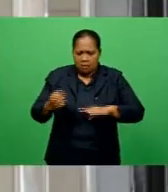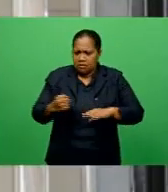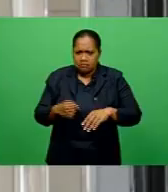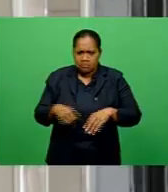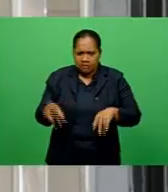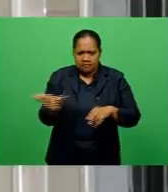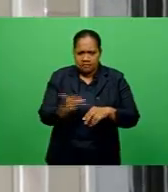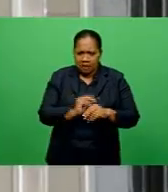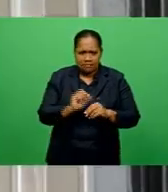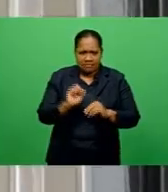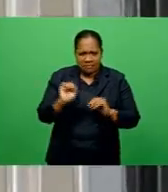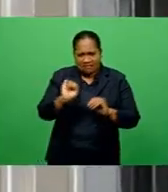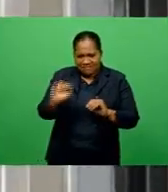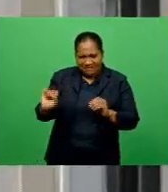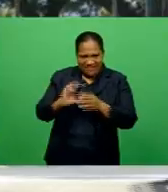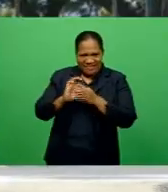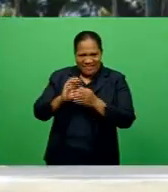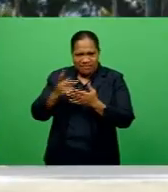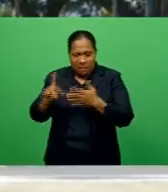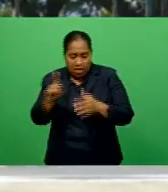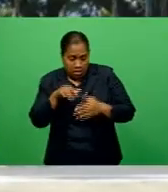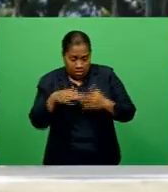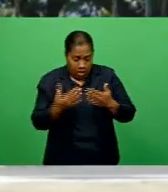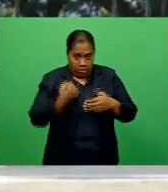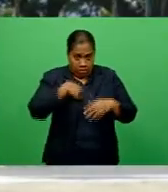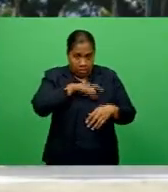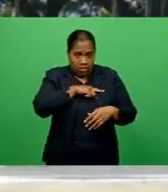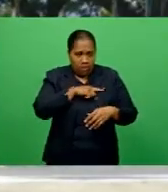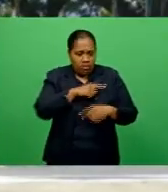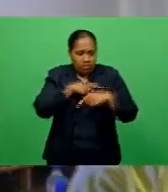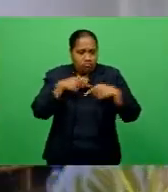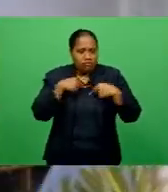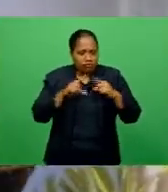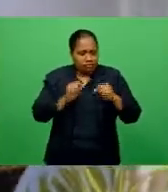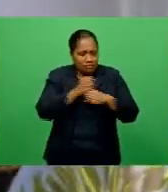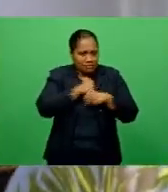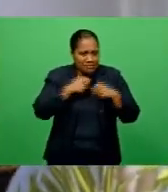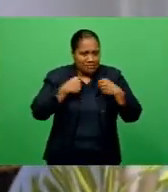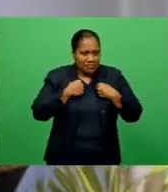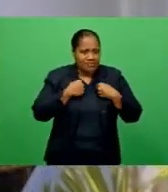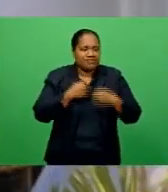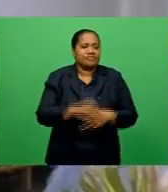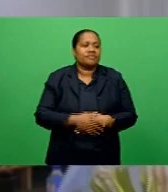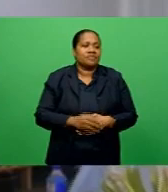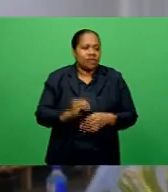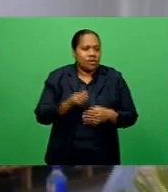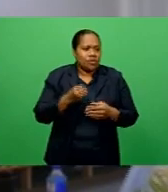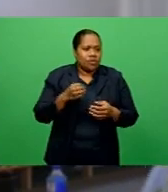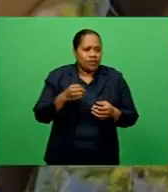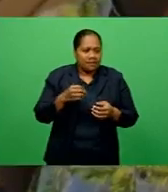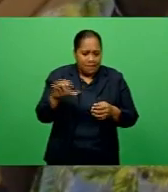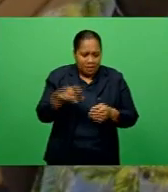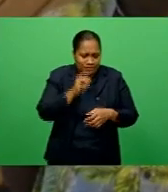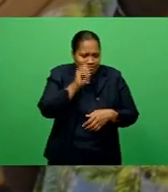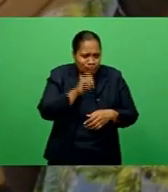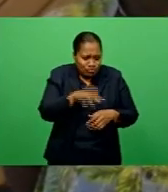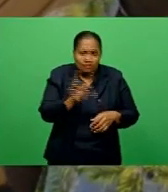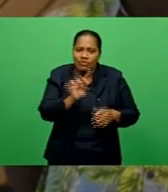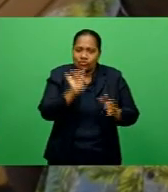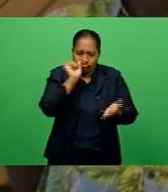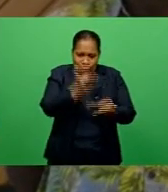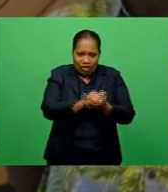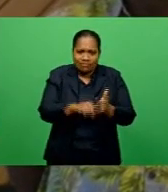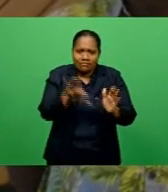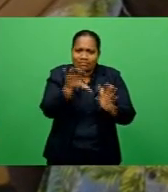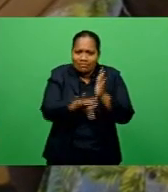businesses to play our part, where we have to reduce as per the tariffs have gone down. We have to give the right prices to our clients. Fijian